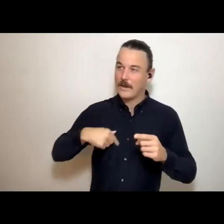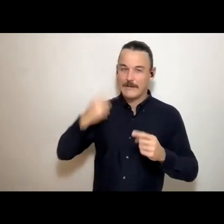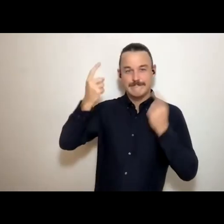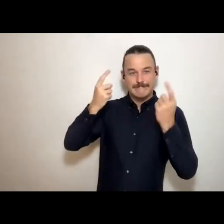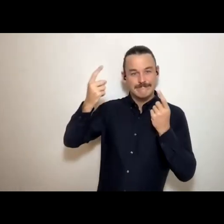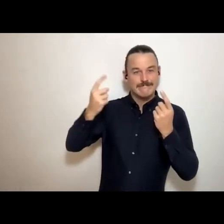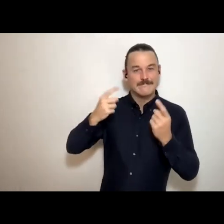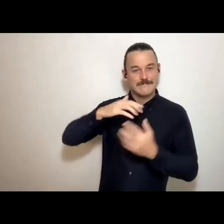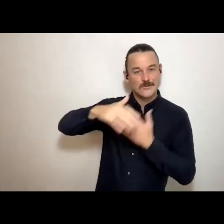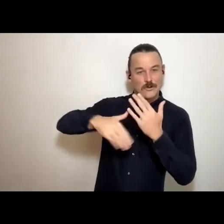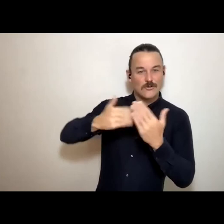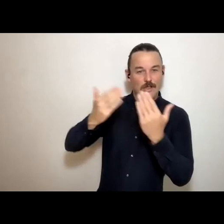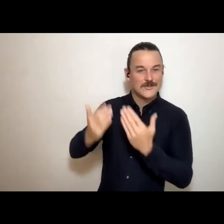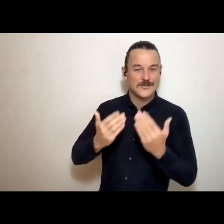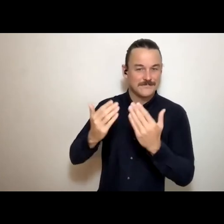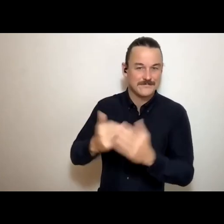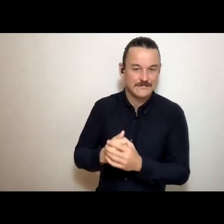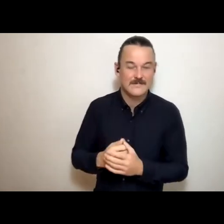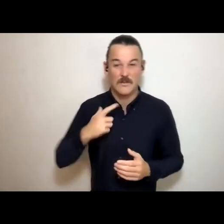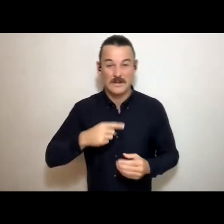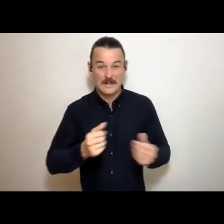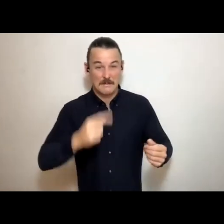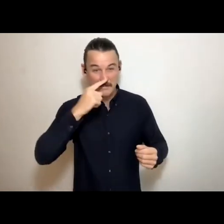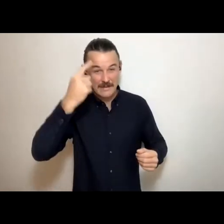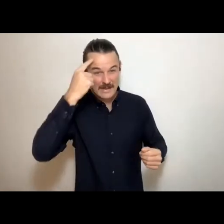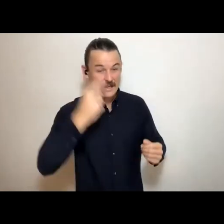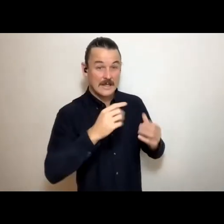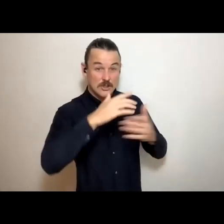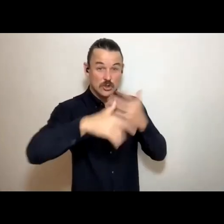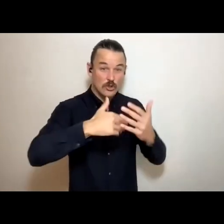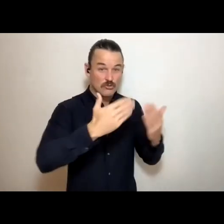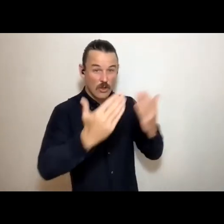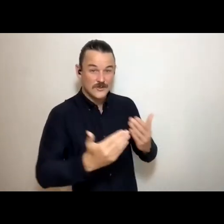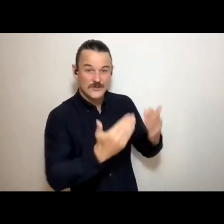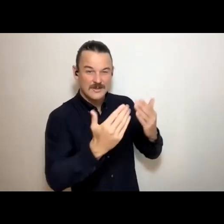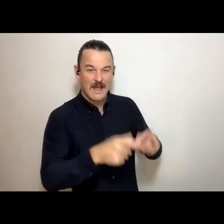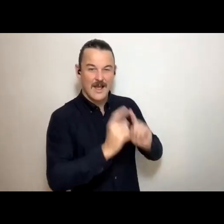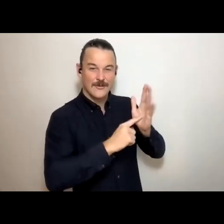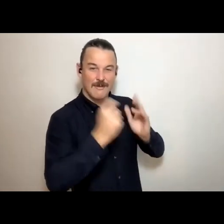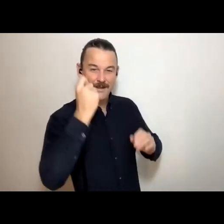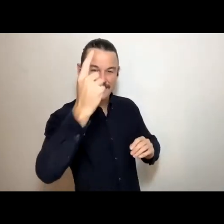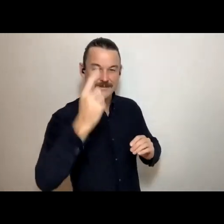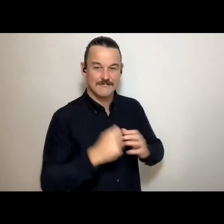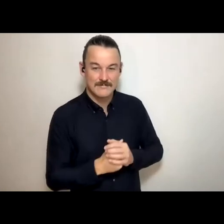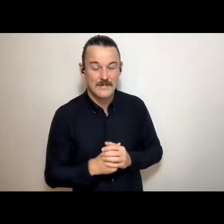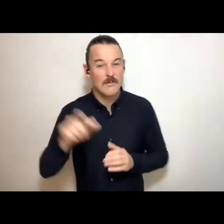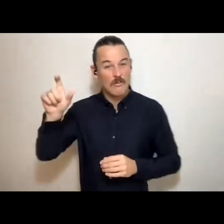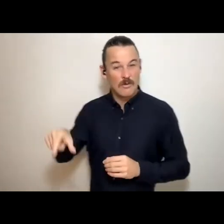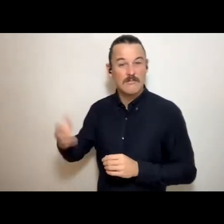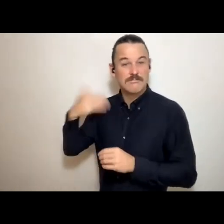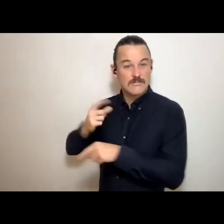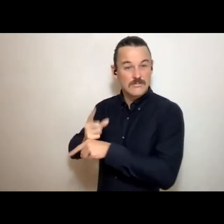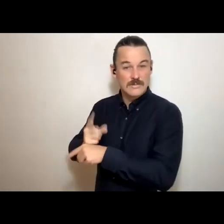somewhat difficult to grasp, understand or pin down. Leonard Broome once said that sociology is a thing